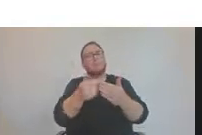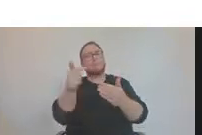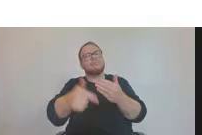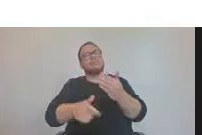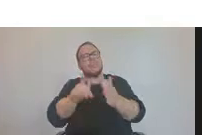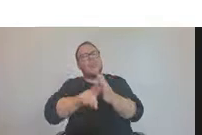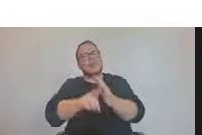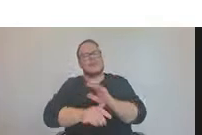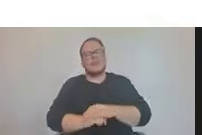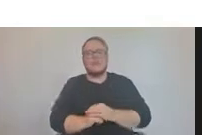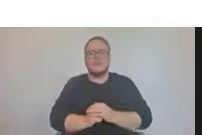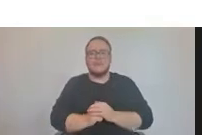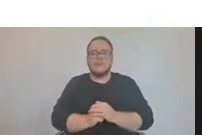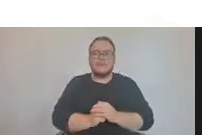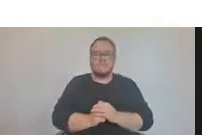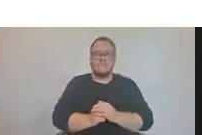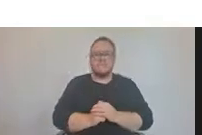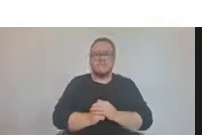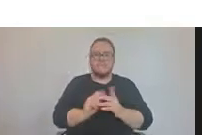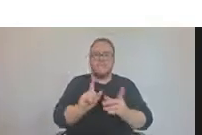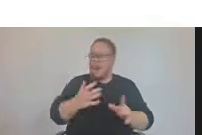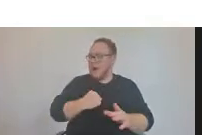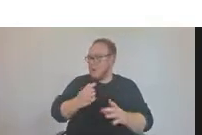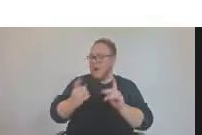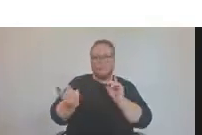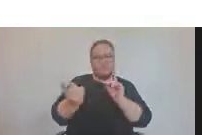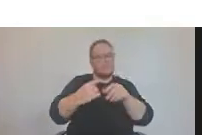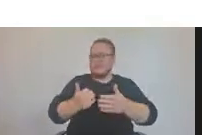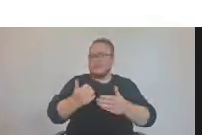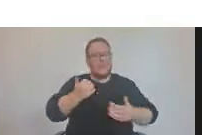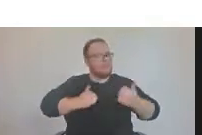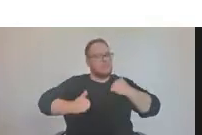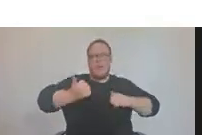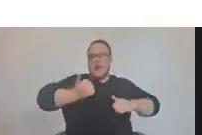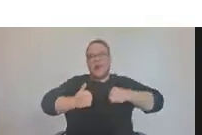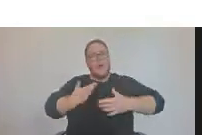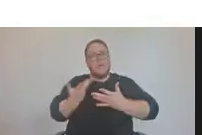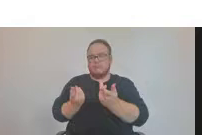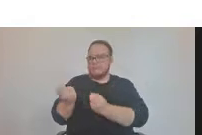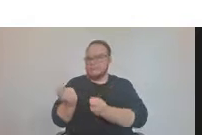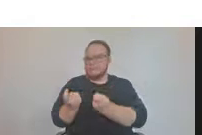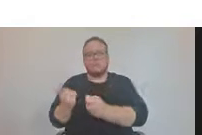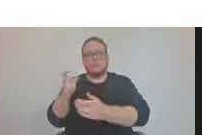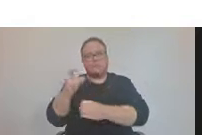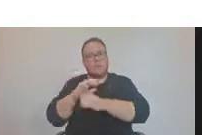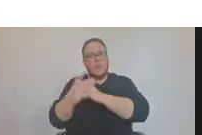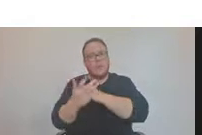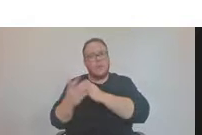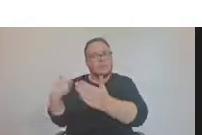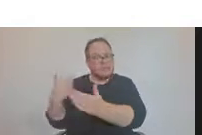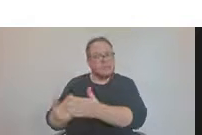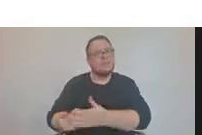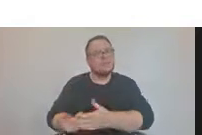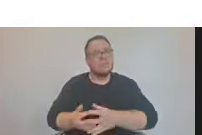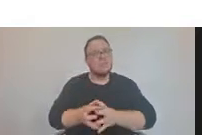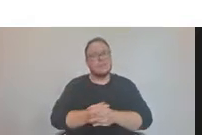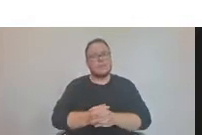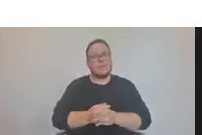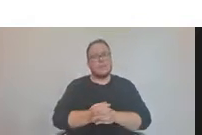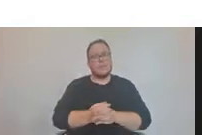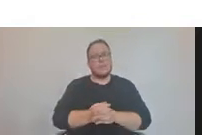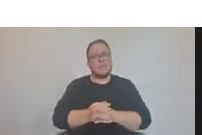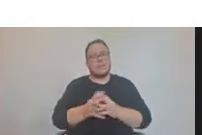COVID is, again, it's been something else I'm really, really proud of in terms of those people really, really badly affected in many cases by COVID, having a